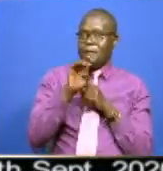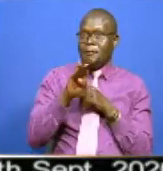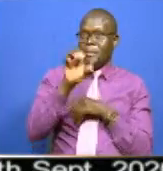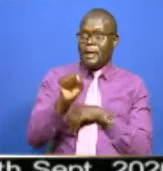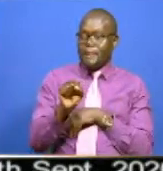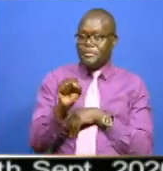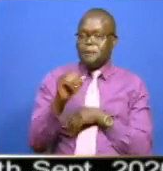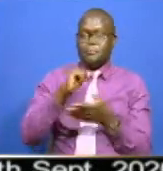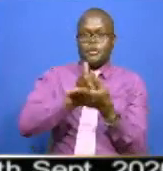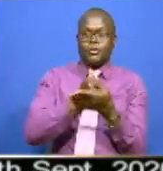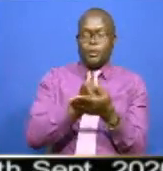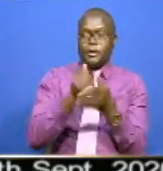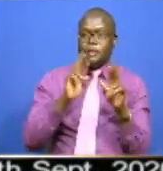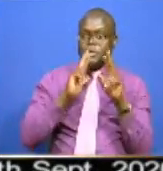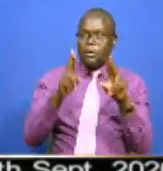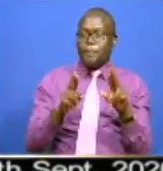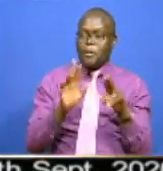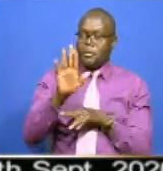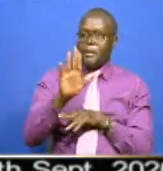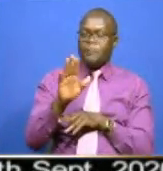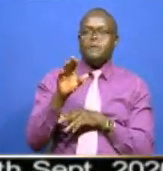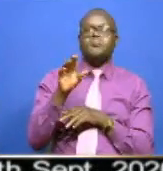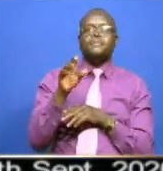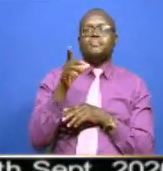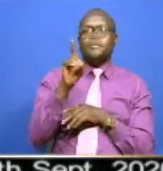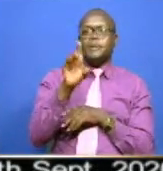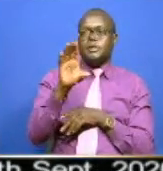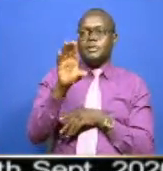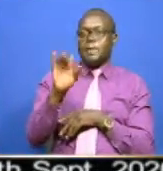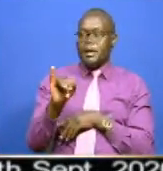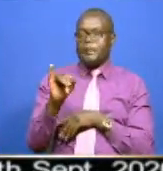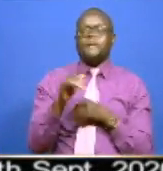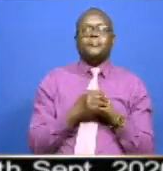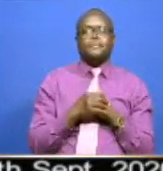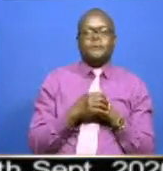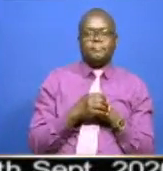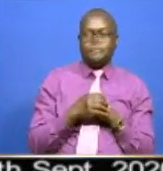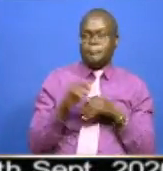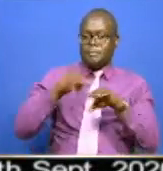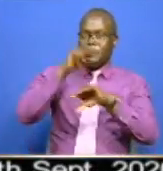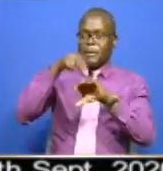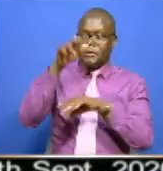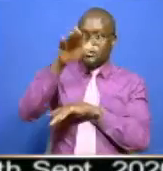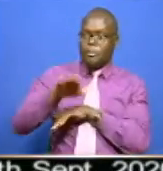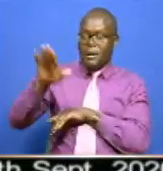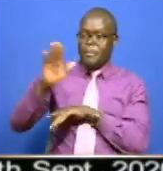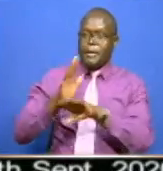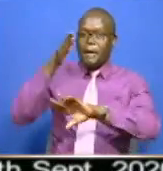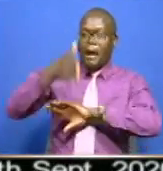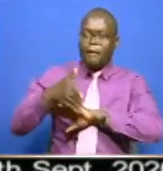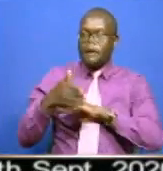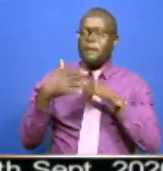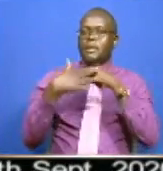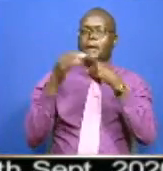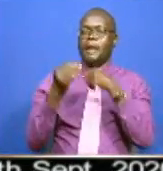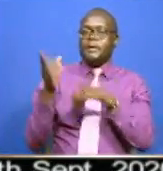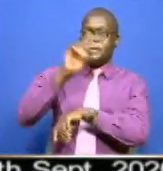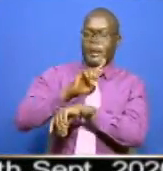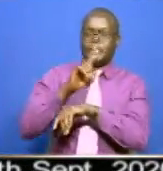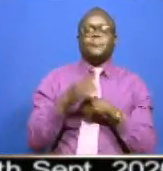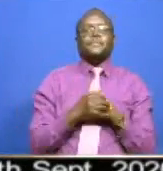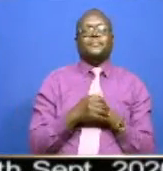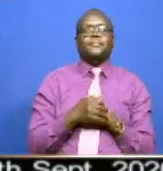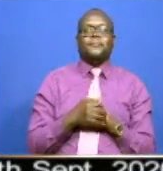the audit and to report findings to the Director of Public Prosecutions and the National Assembly within 90 days for appropriate action.